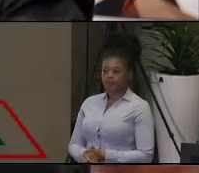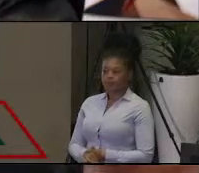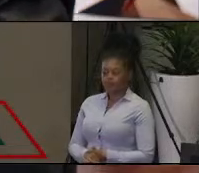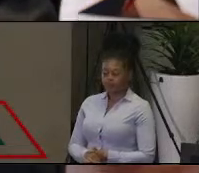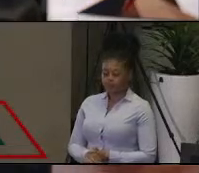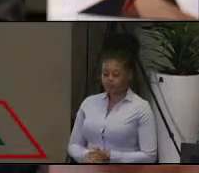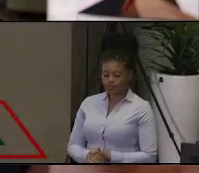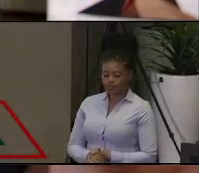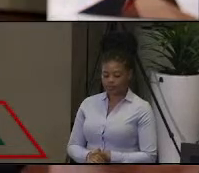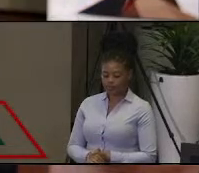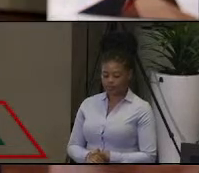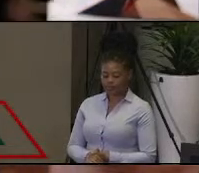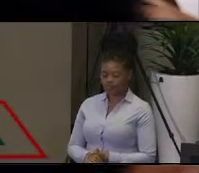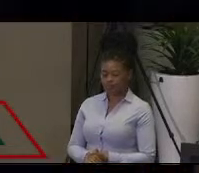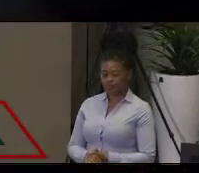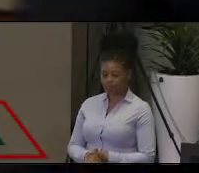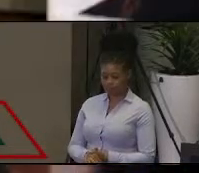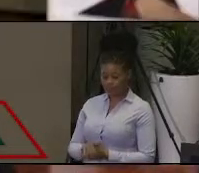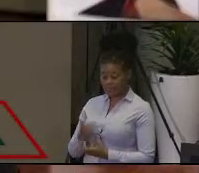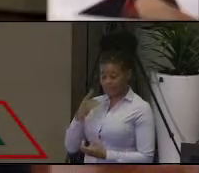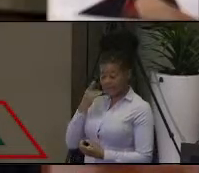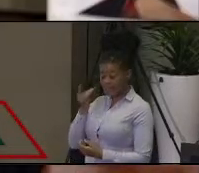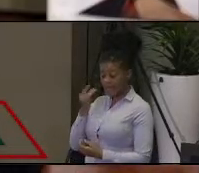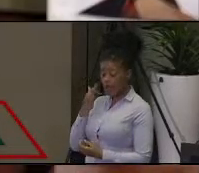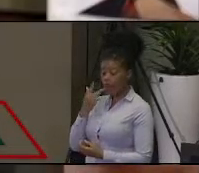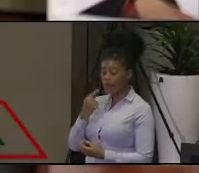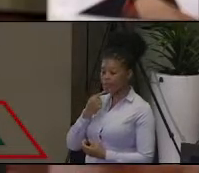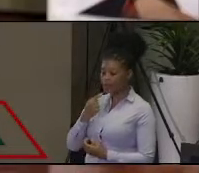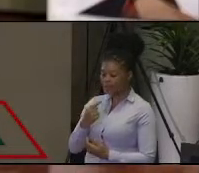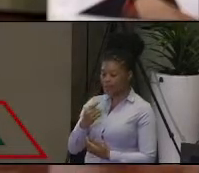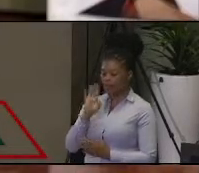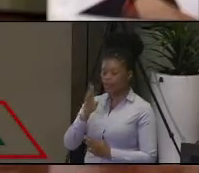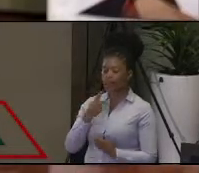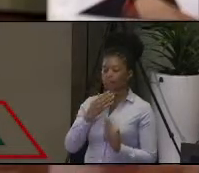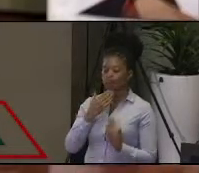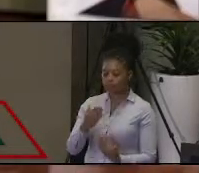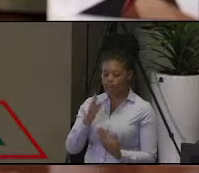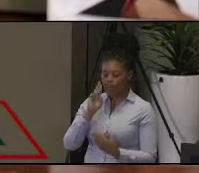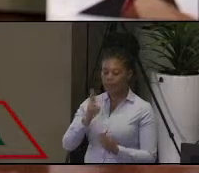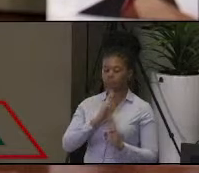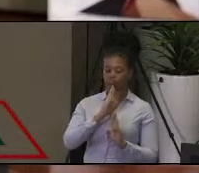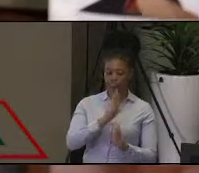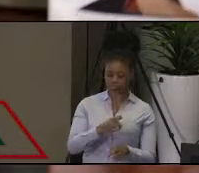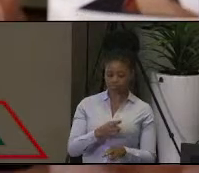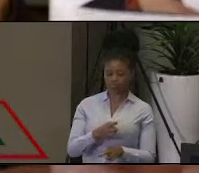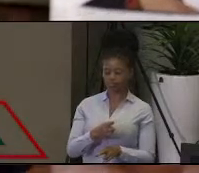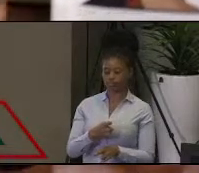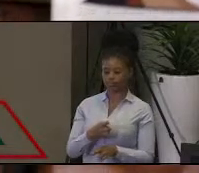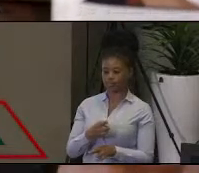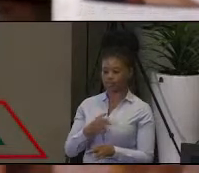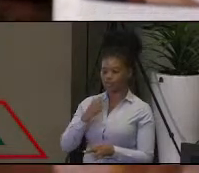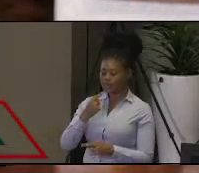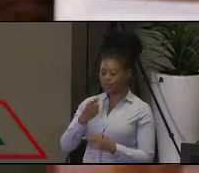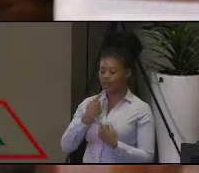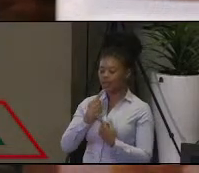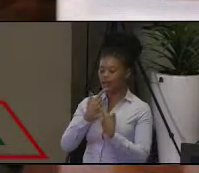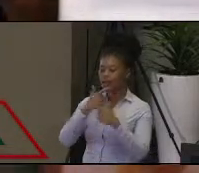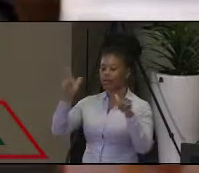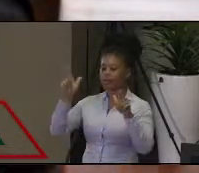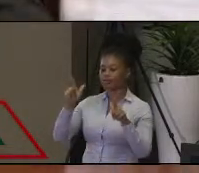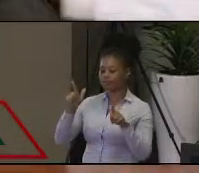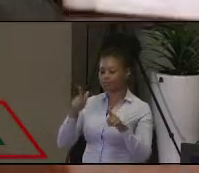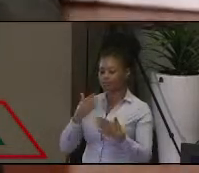Let us not shy away when someone says Malibongwe. Let us respond and let us say it loud,